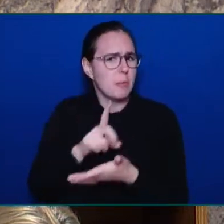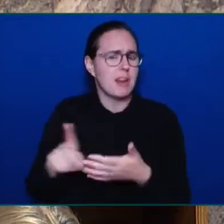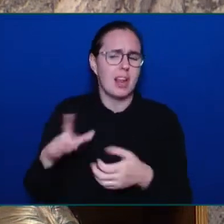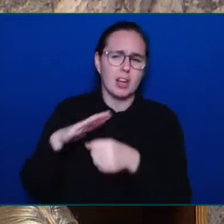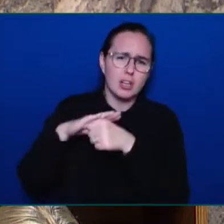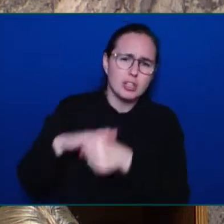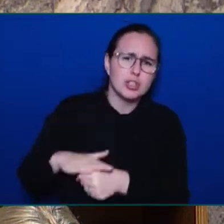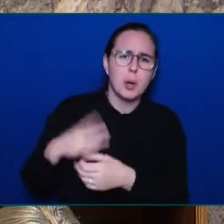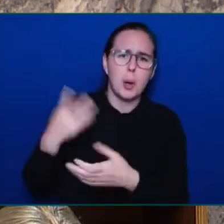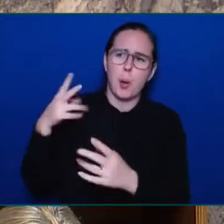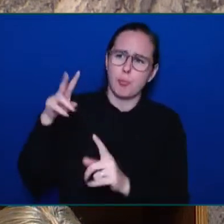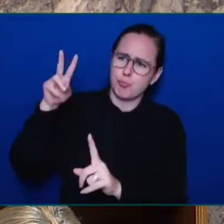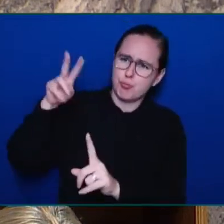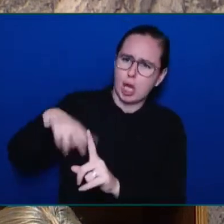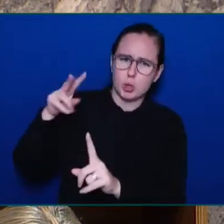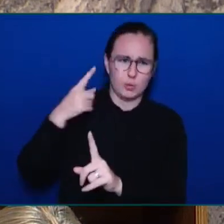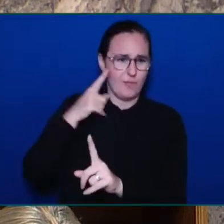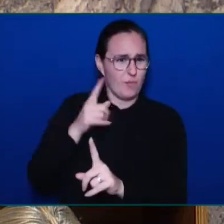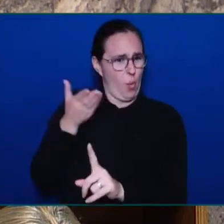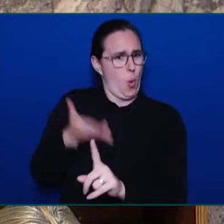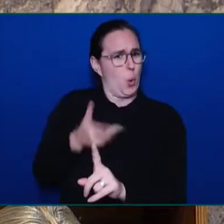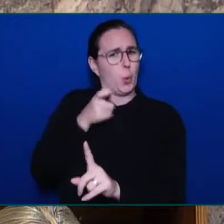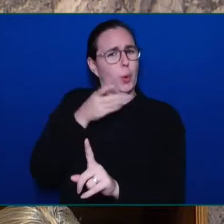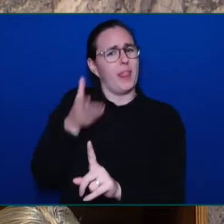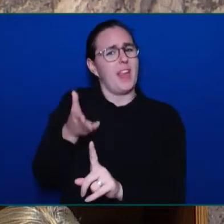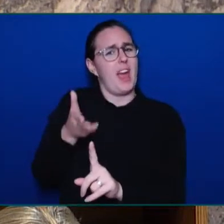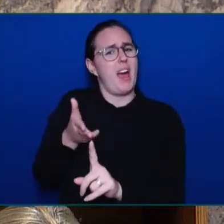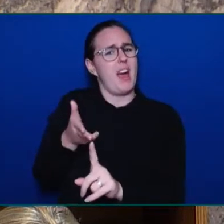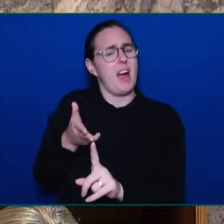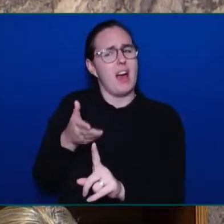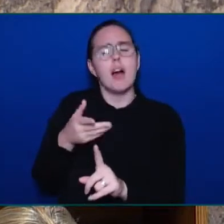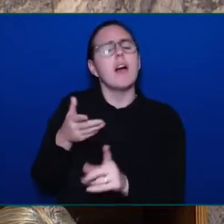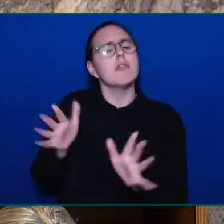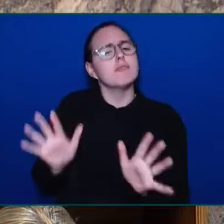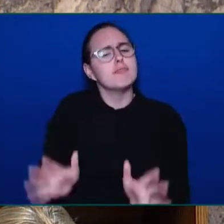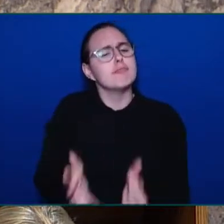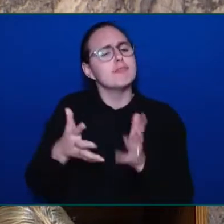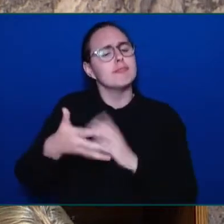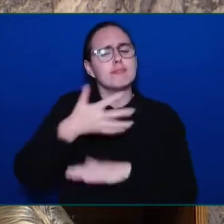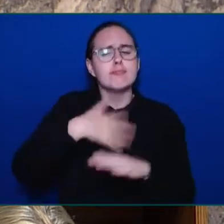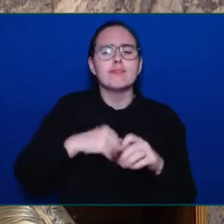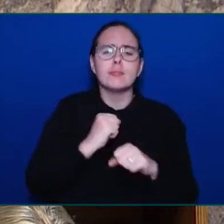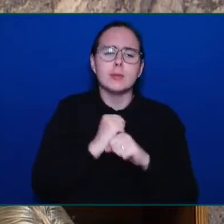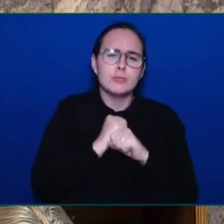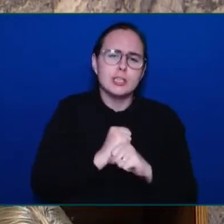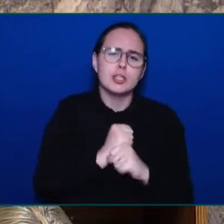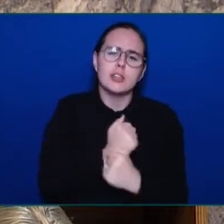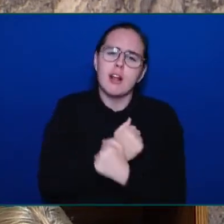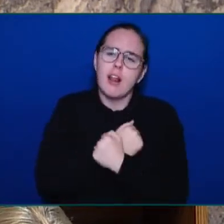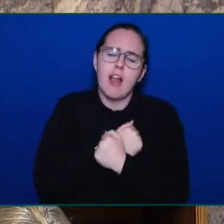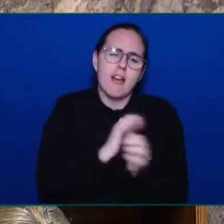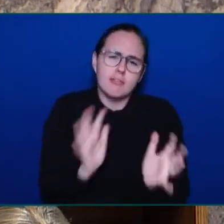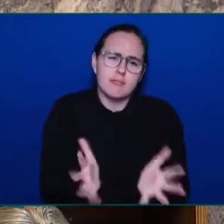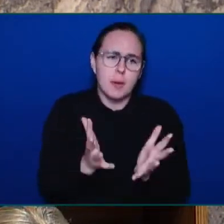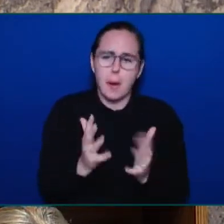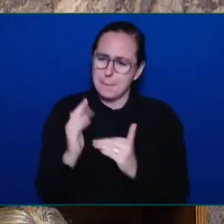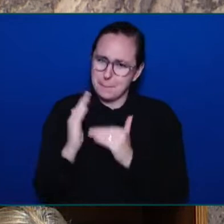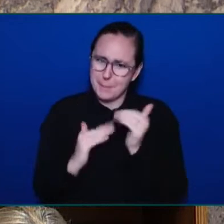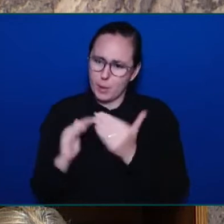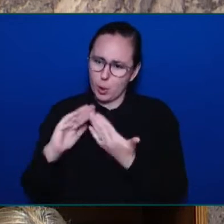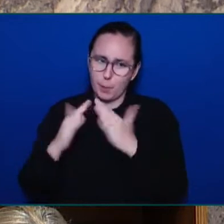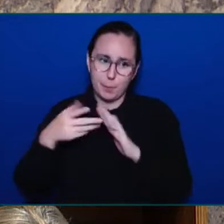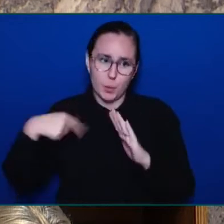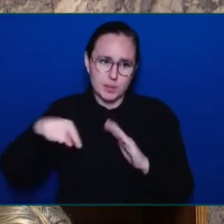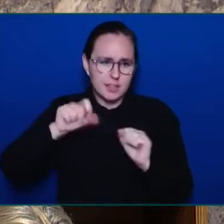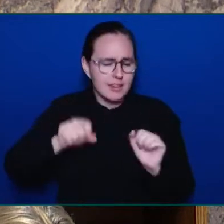with love and protection and help us to build communities that support and uplift them. We also ask for your guidance in